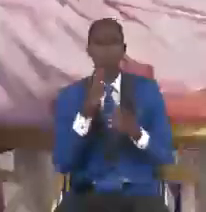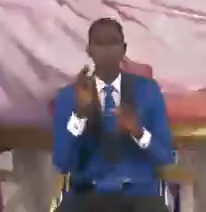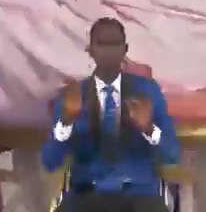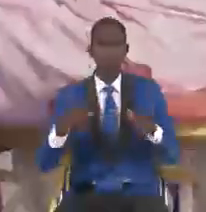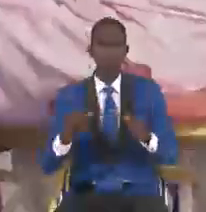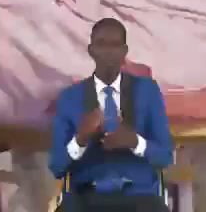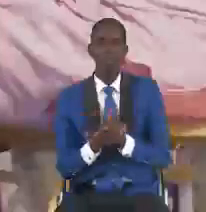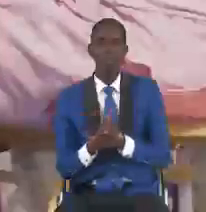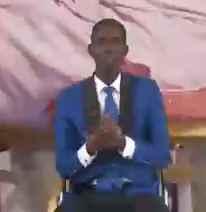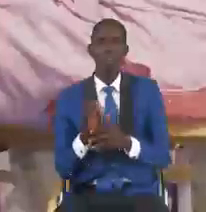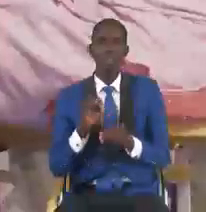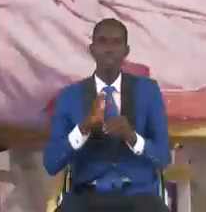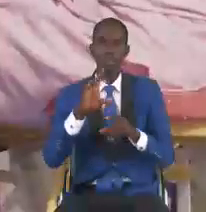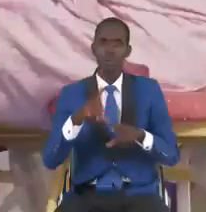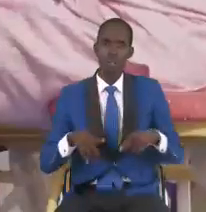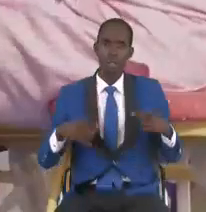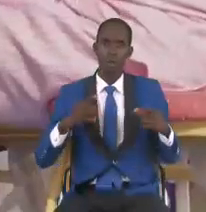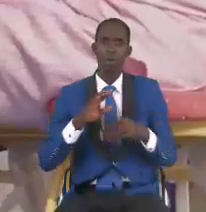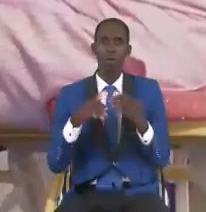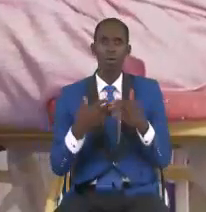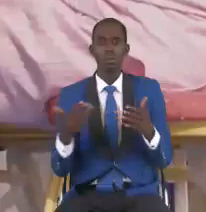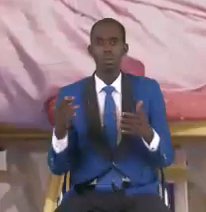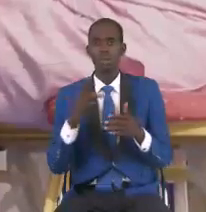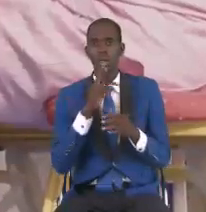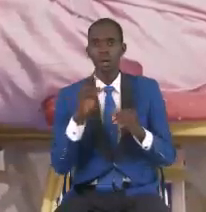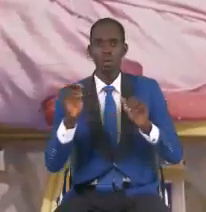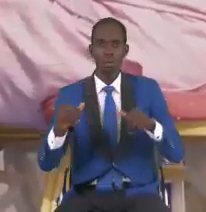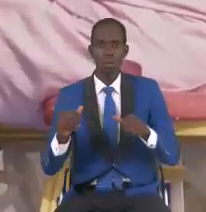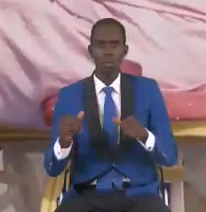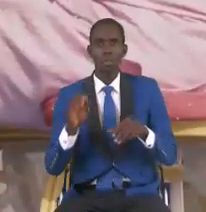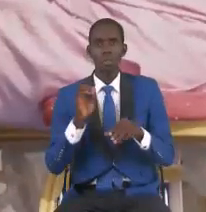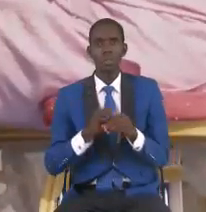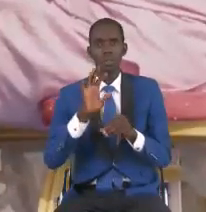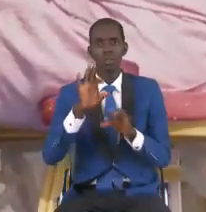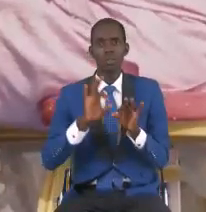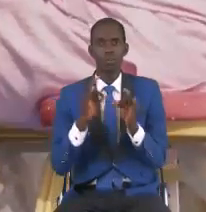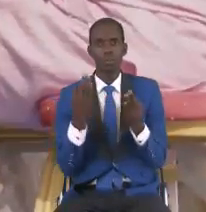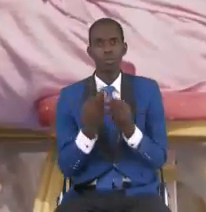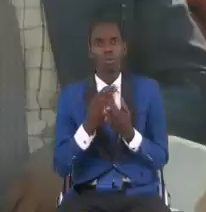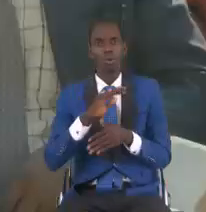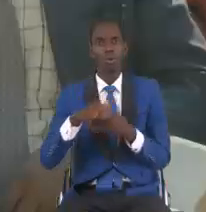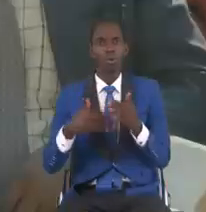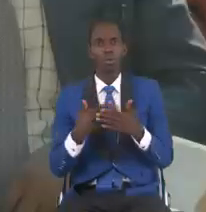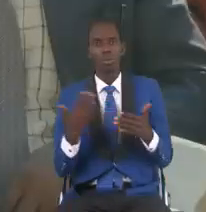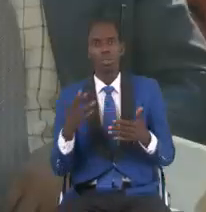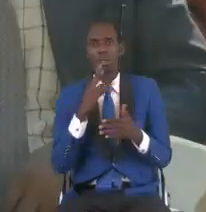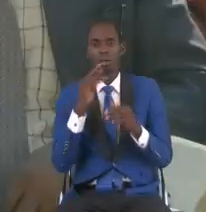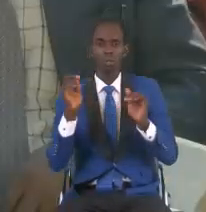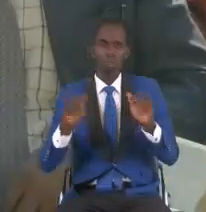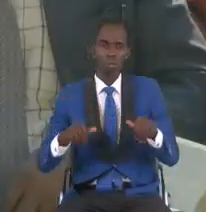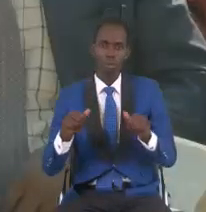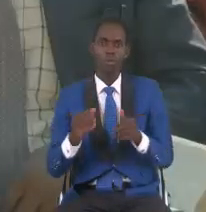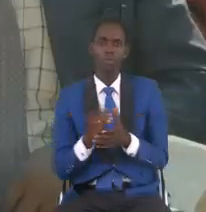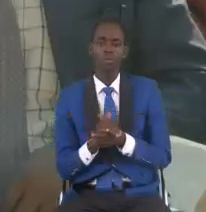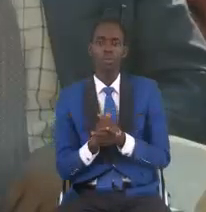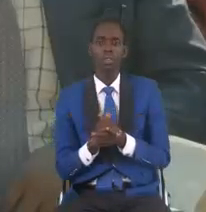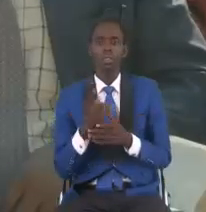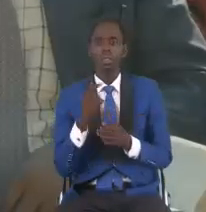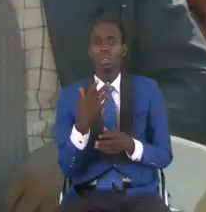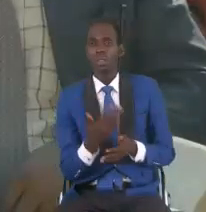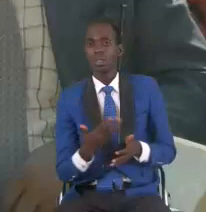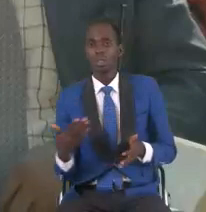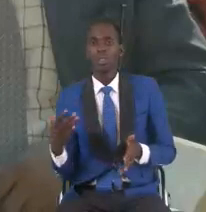In your life, all things are possible. In your family, all things are possible. The things that were